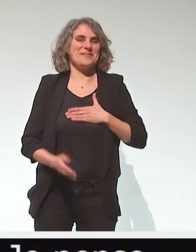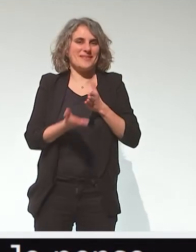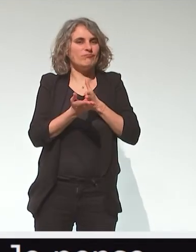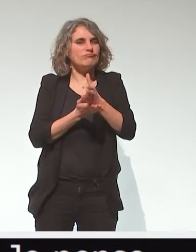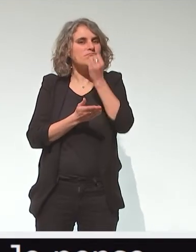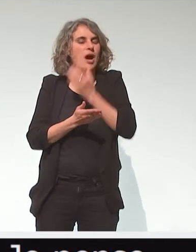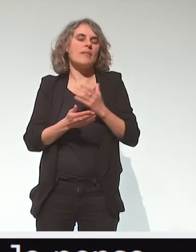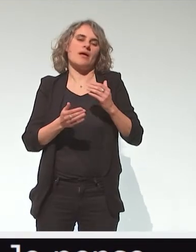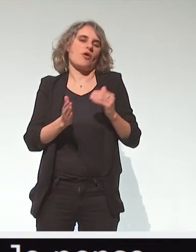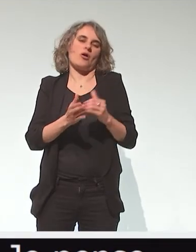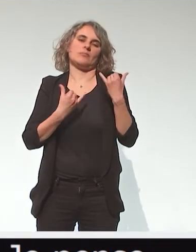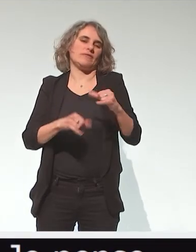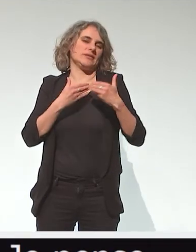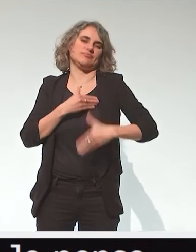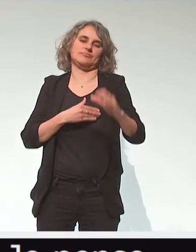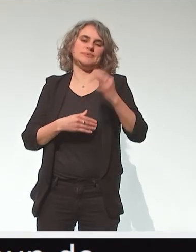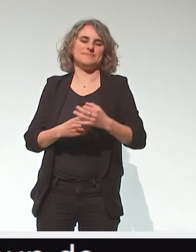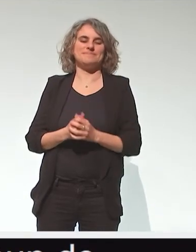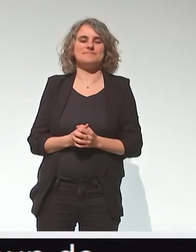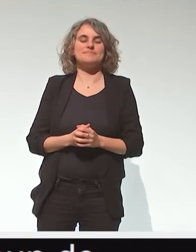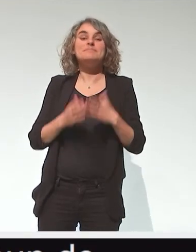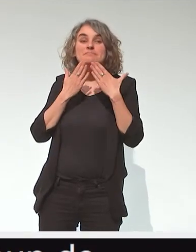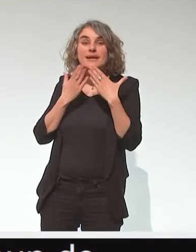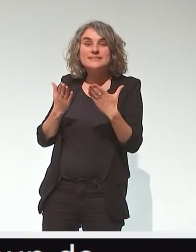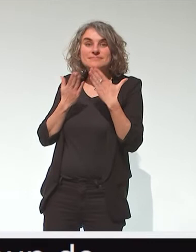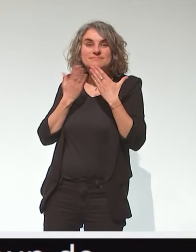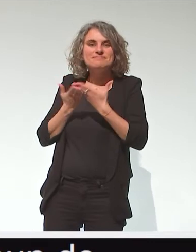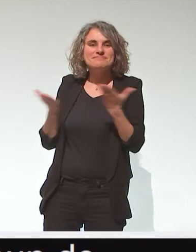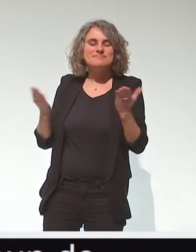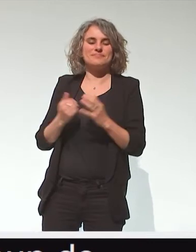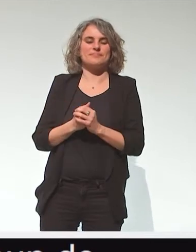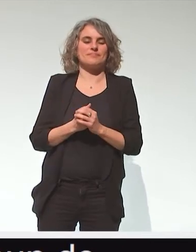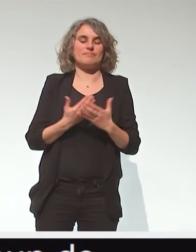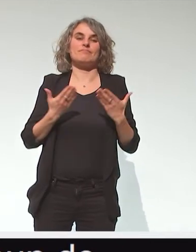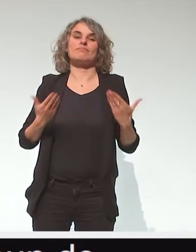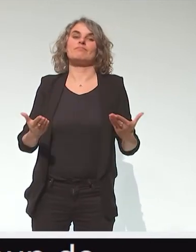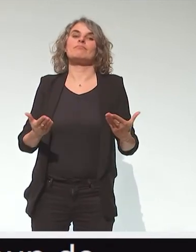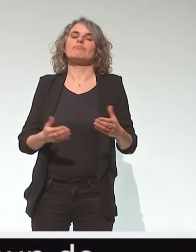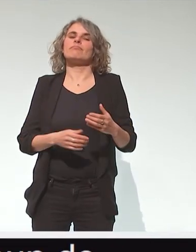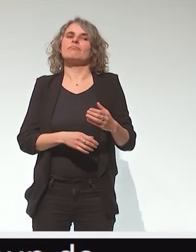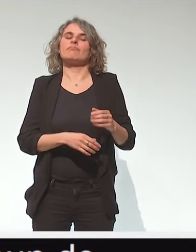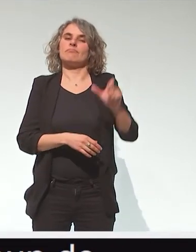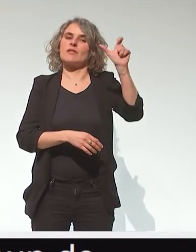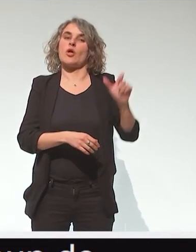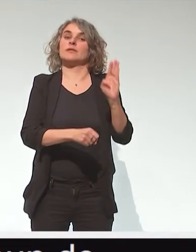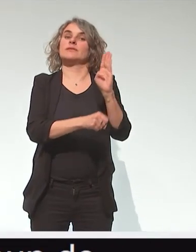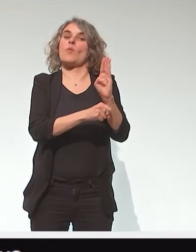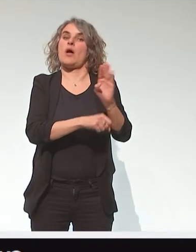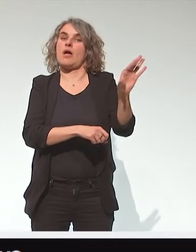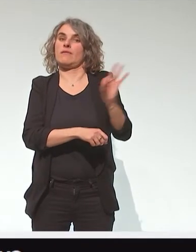Merci, merci beaucoup à vous. Thank you very much. We're reaching the moment of